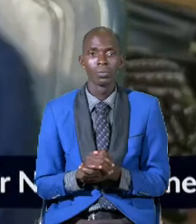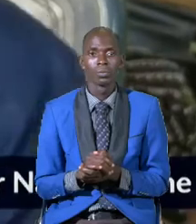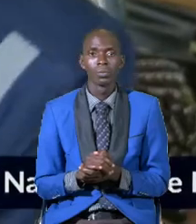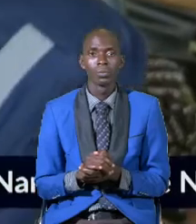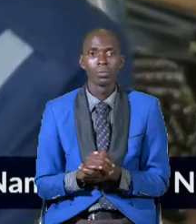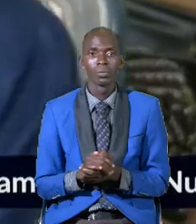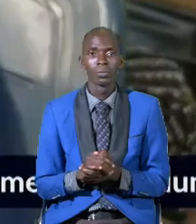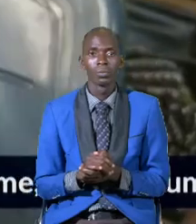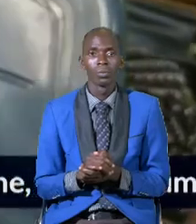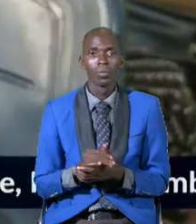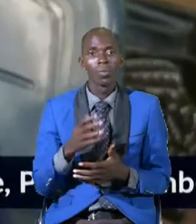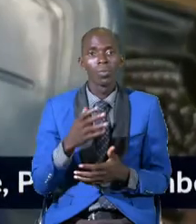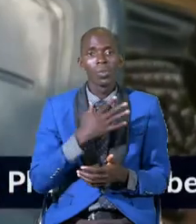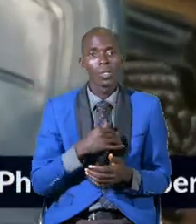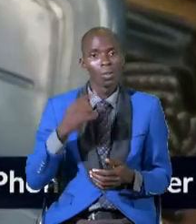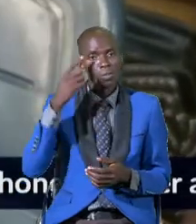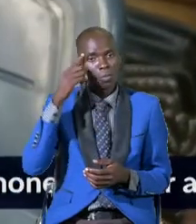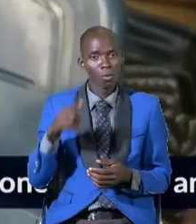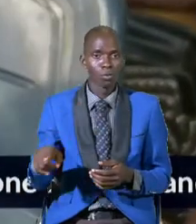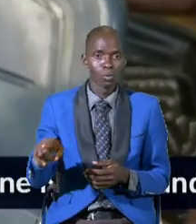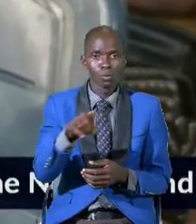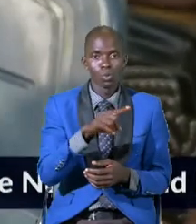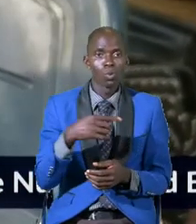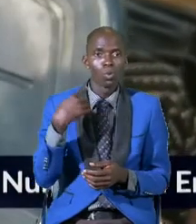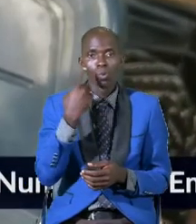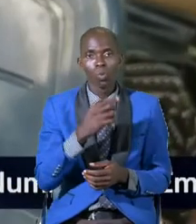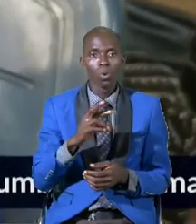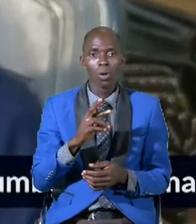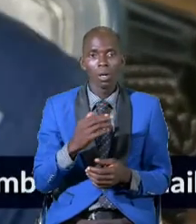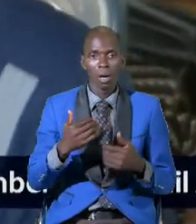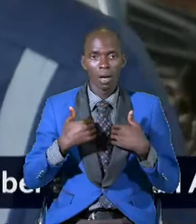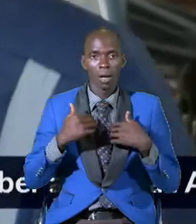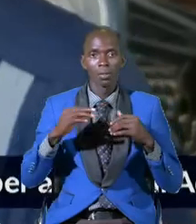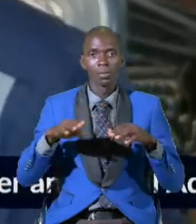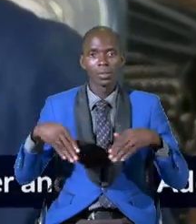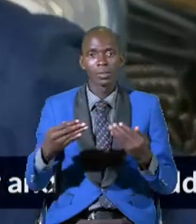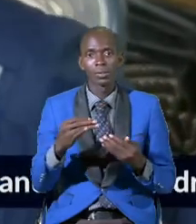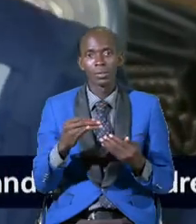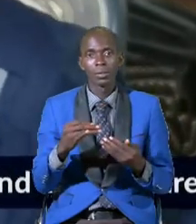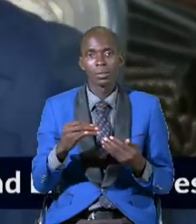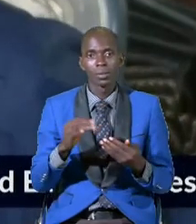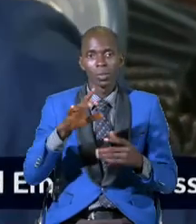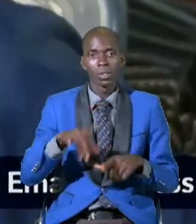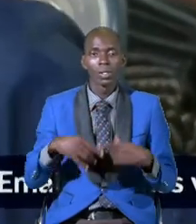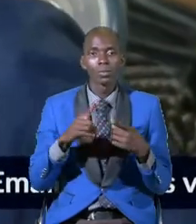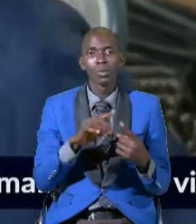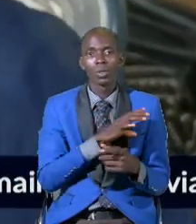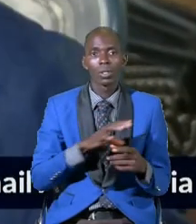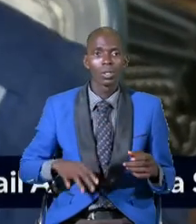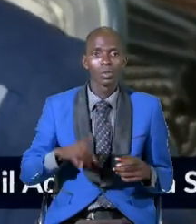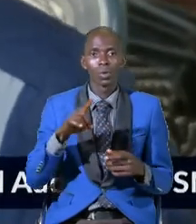And for those of us who have given our lives to Christ, we have dinner with Jesus at the back of the